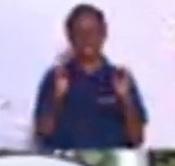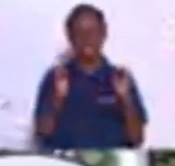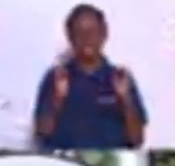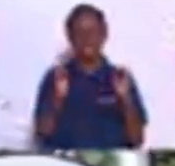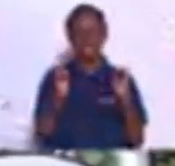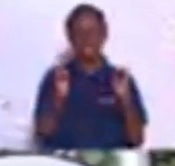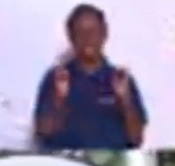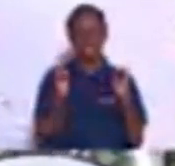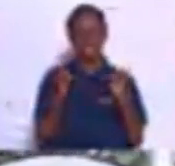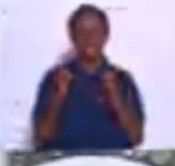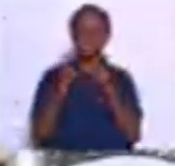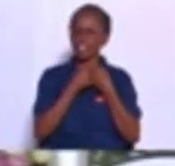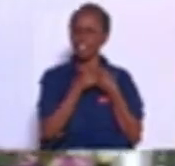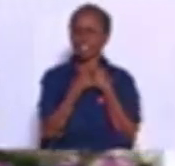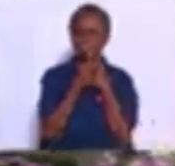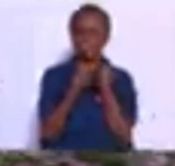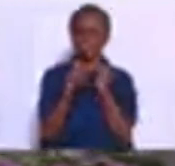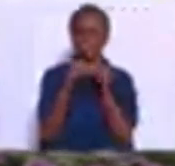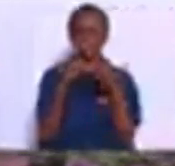That's a challenge we have.